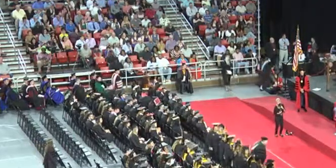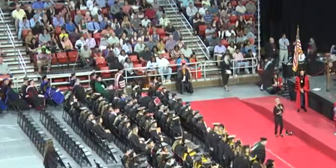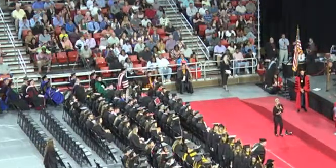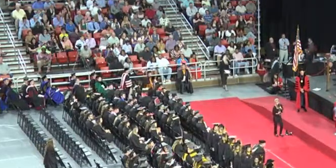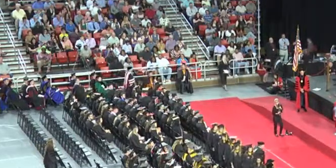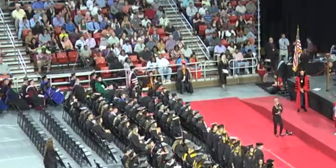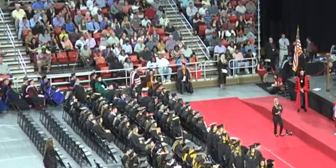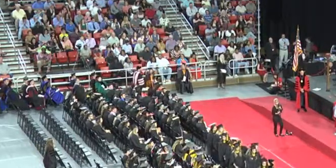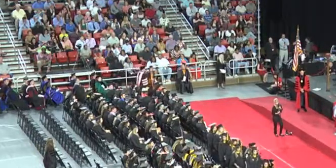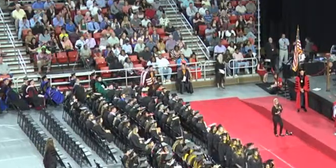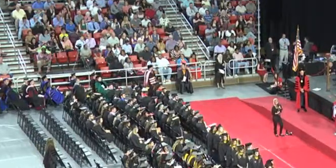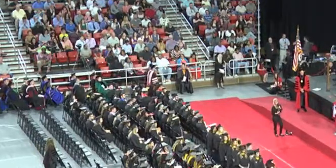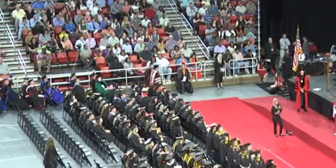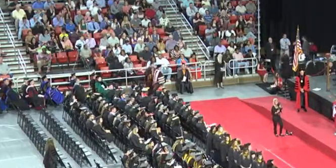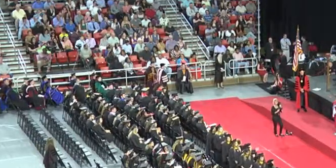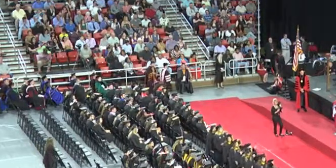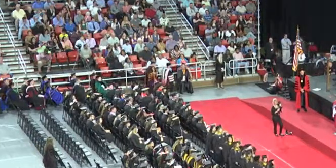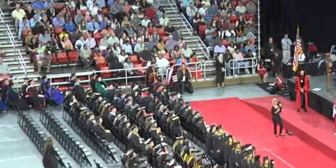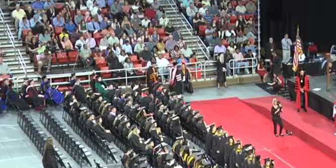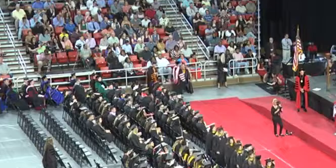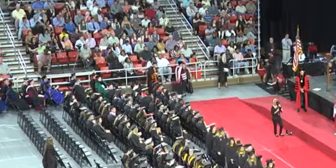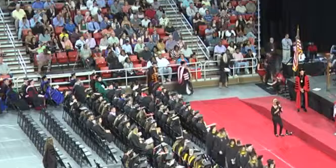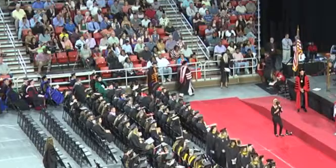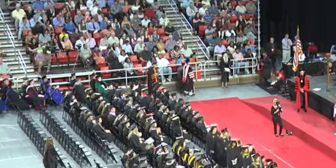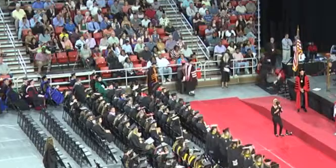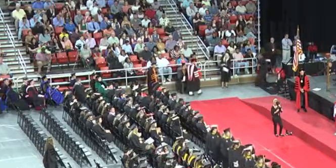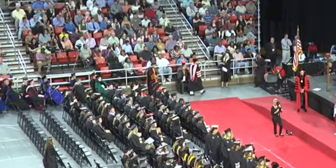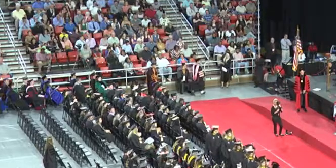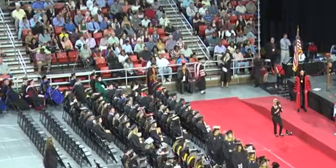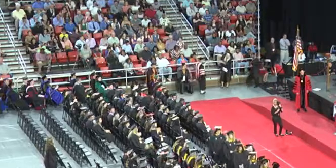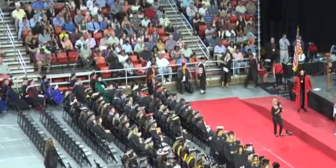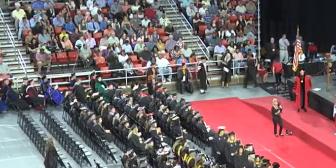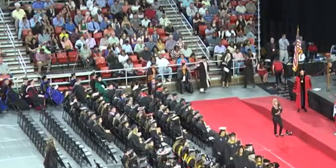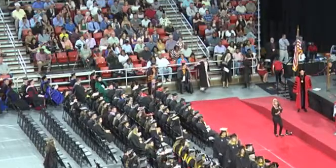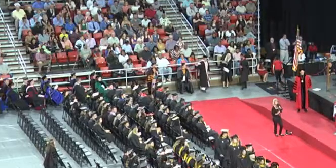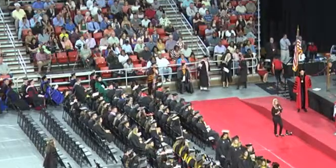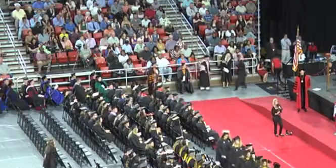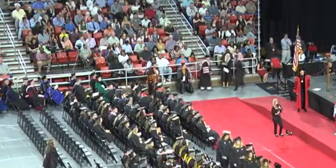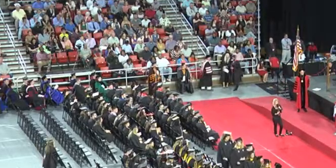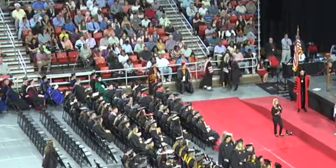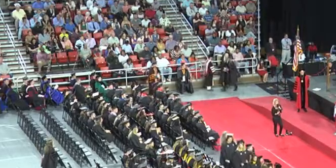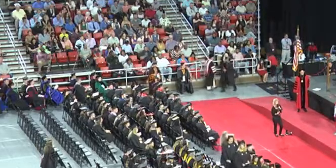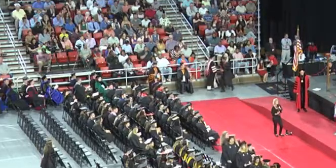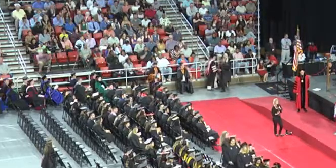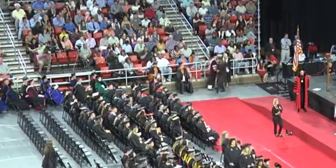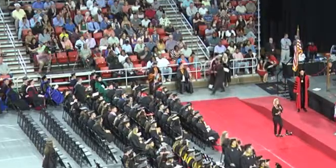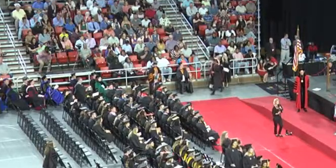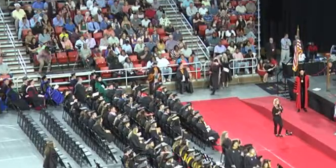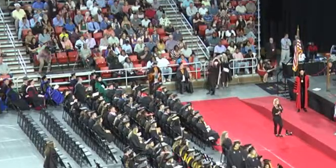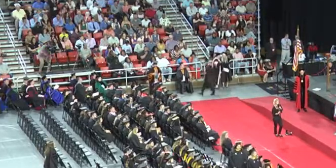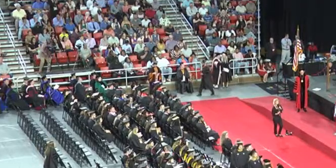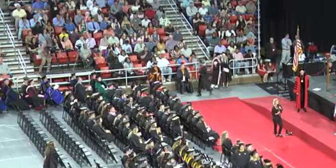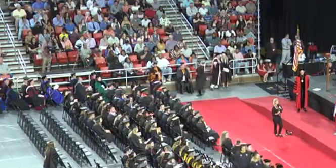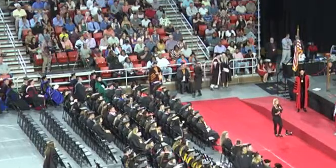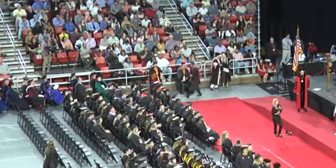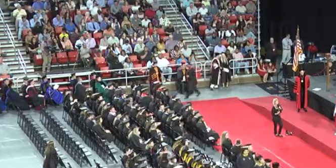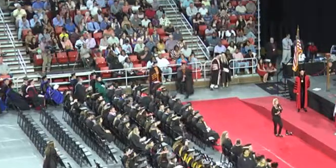For the Master of Science in Speech Language Pathology, Misty Banisic.